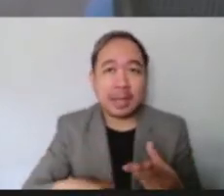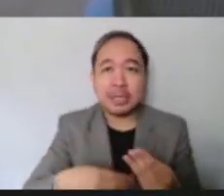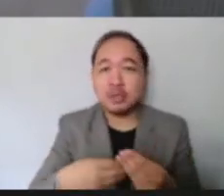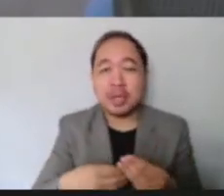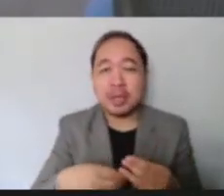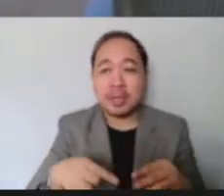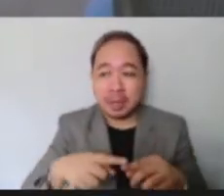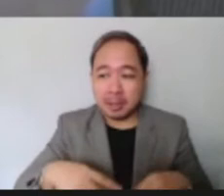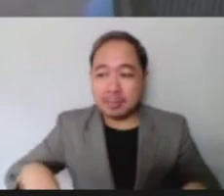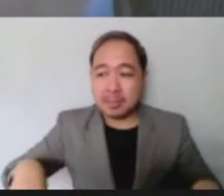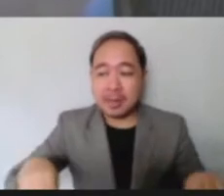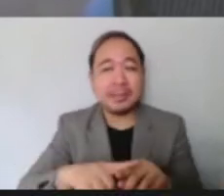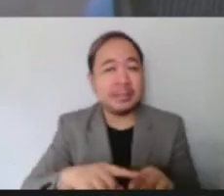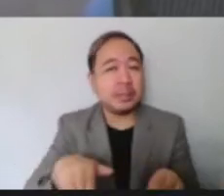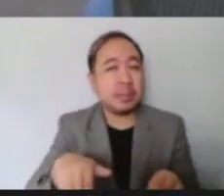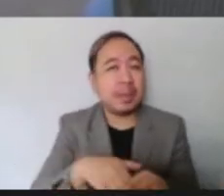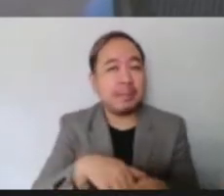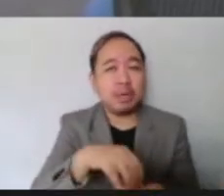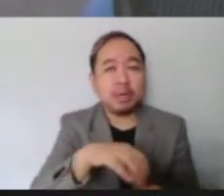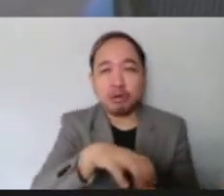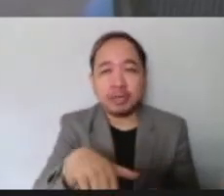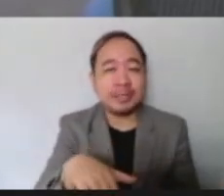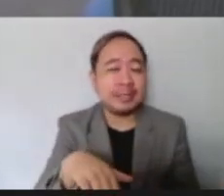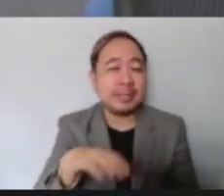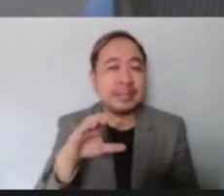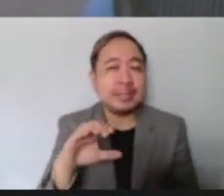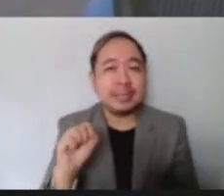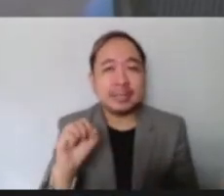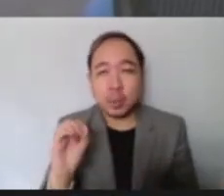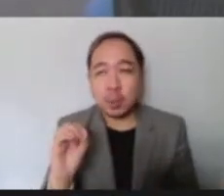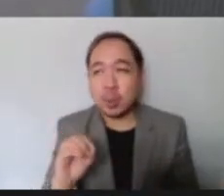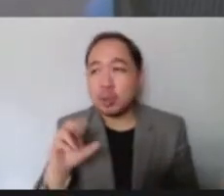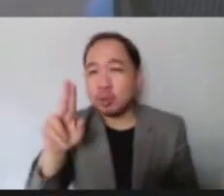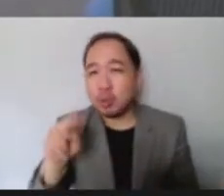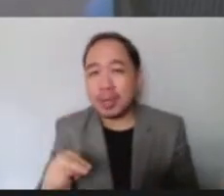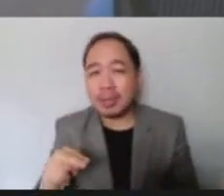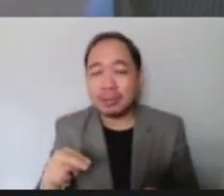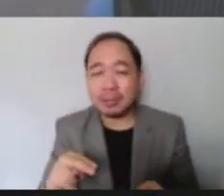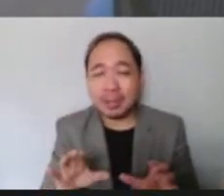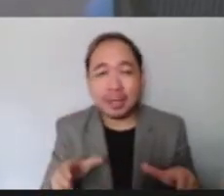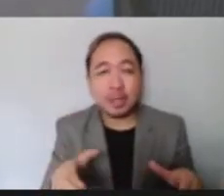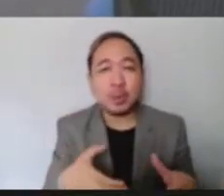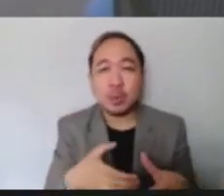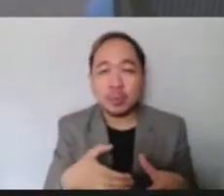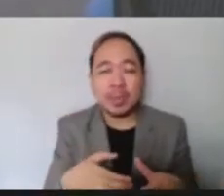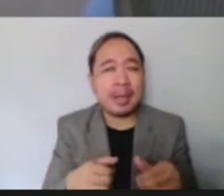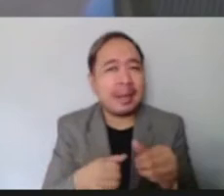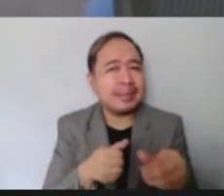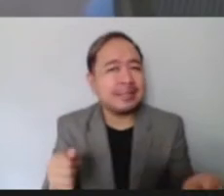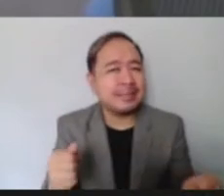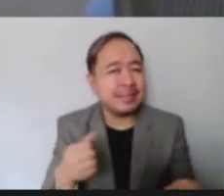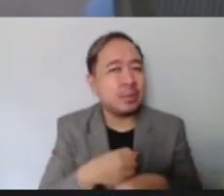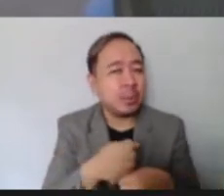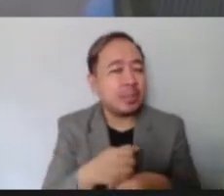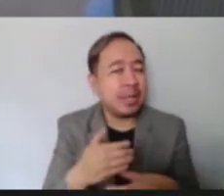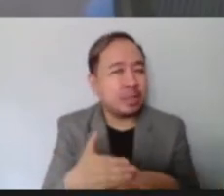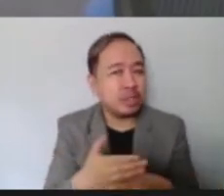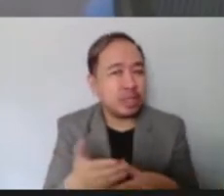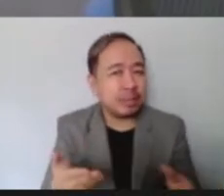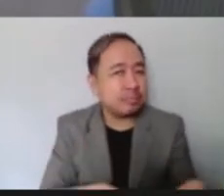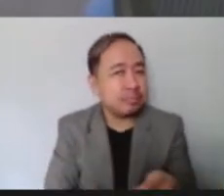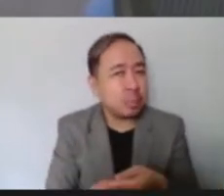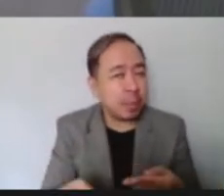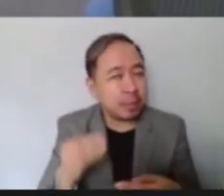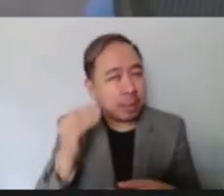for member State Civil Society un agencies and other stakeholders to share knowledge products and showcase